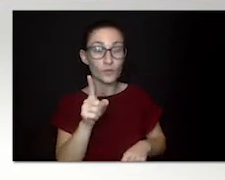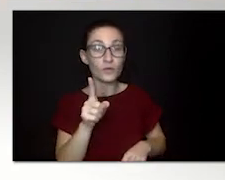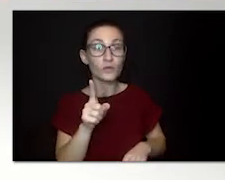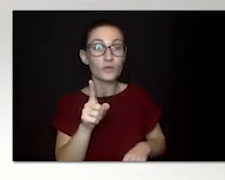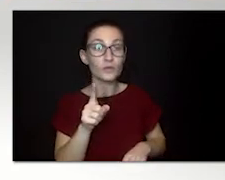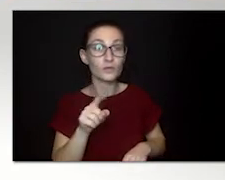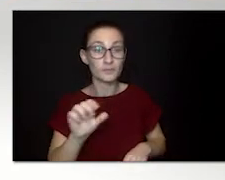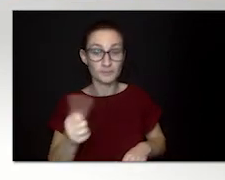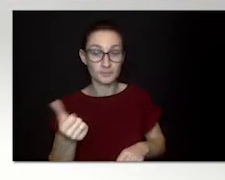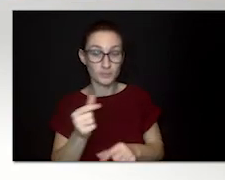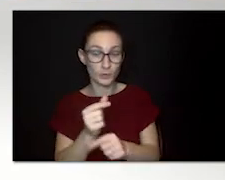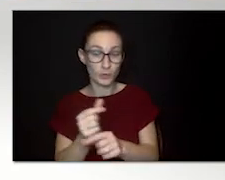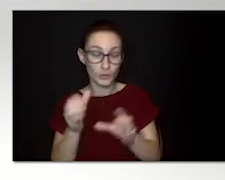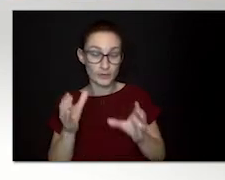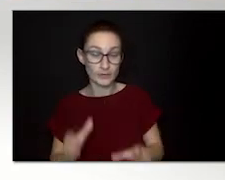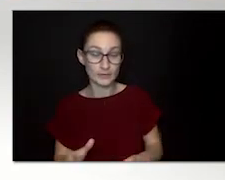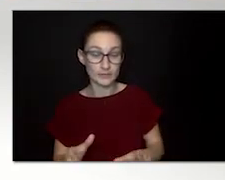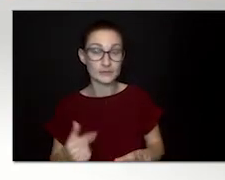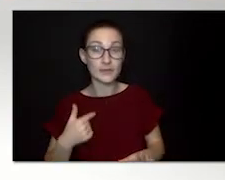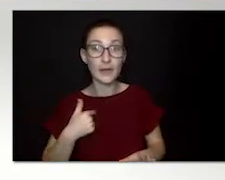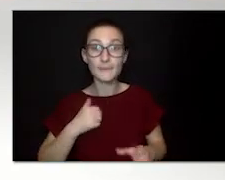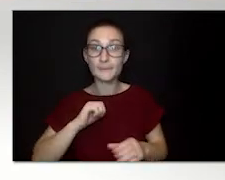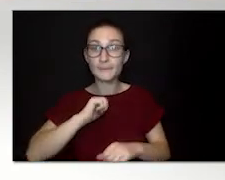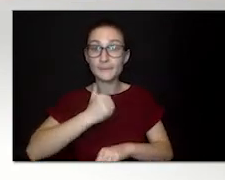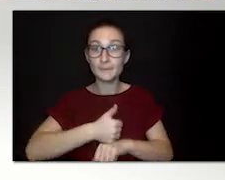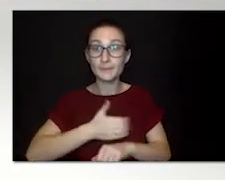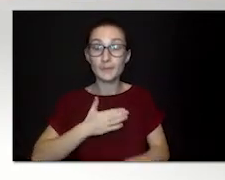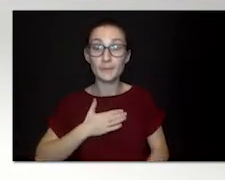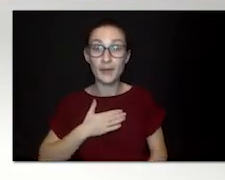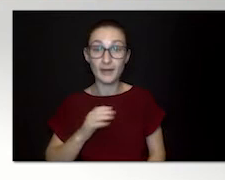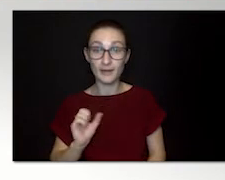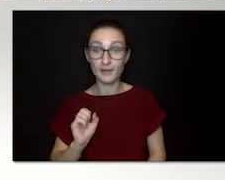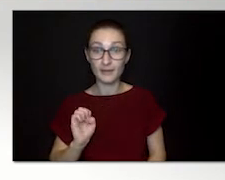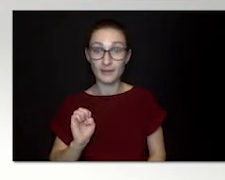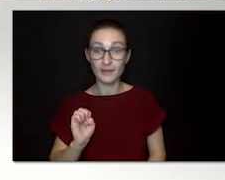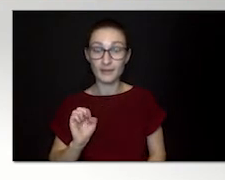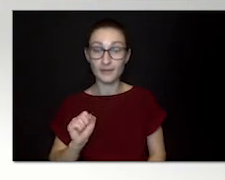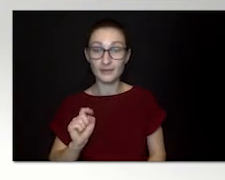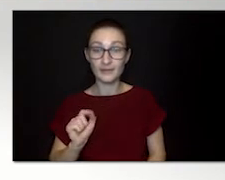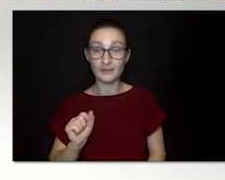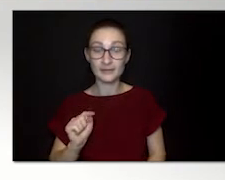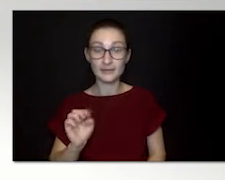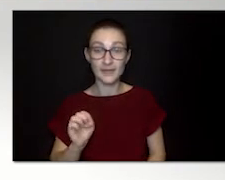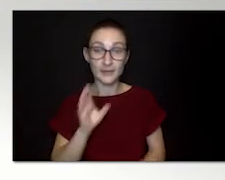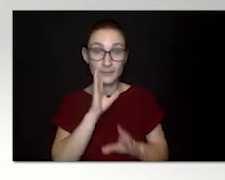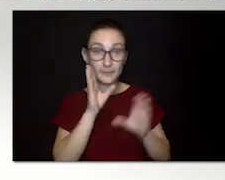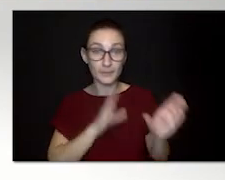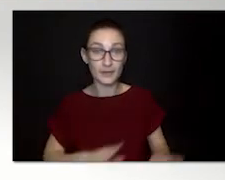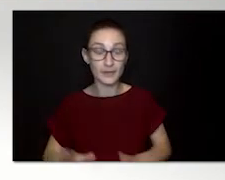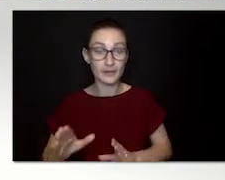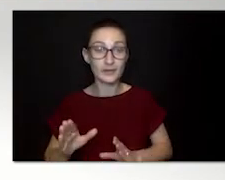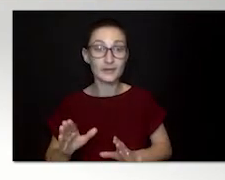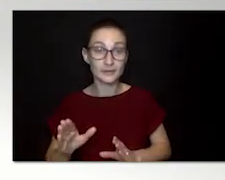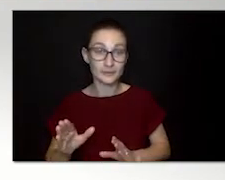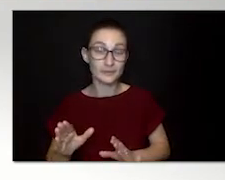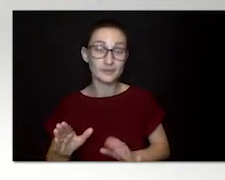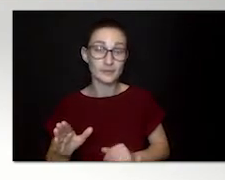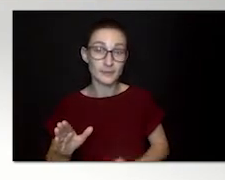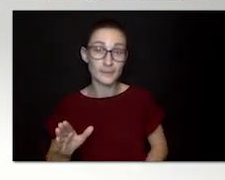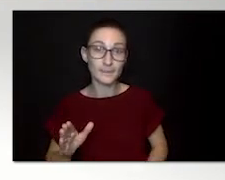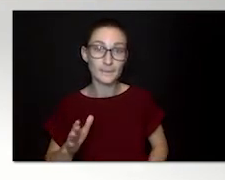supplemental guardians, in setting up my estate planning right now, like for example, I have a son that's 18 that at some point in time